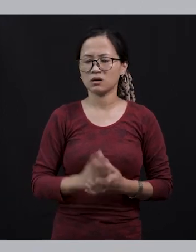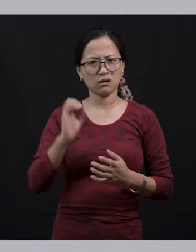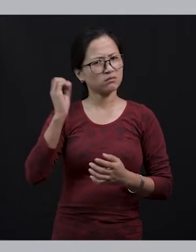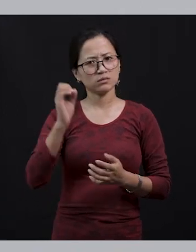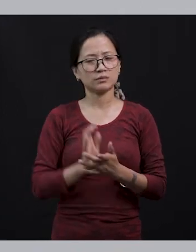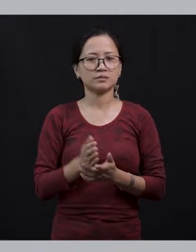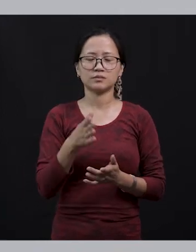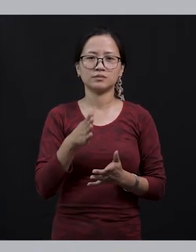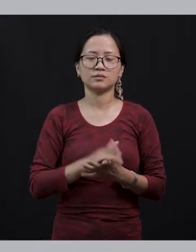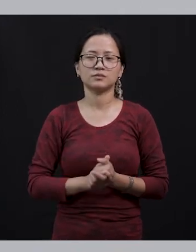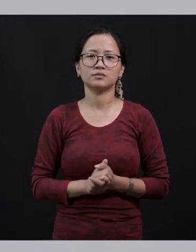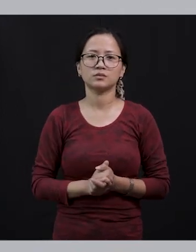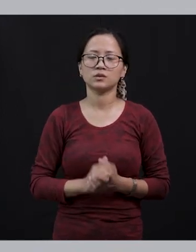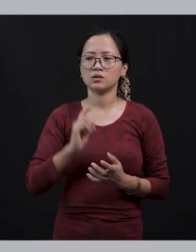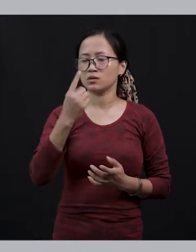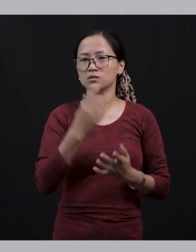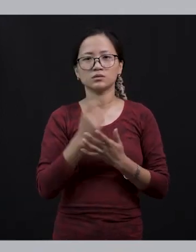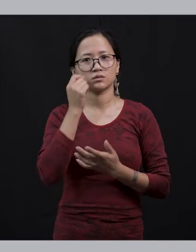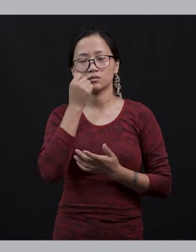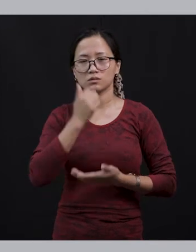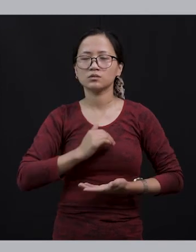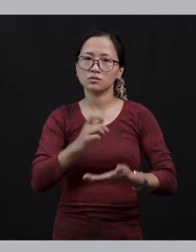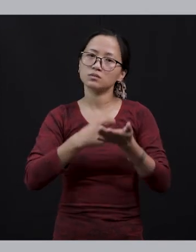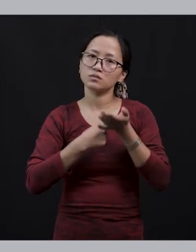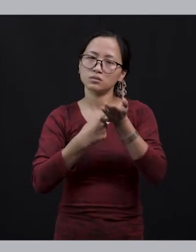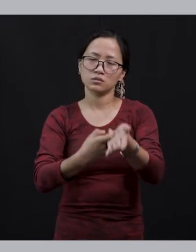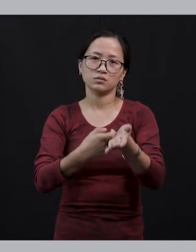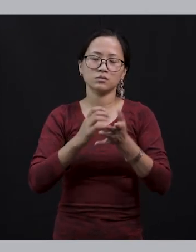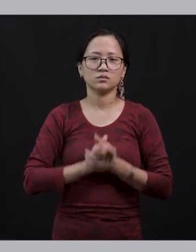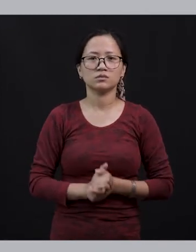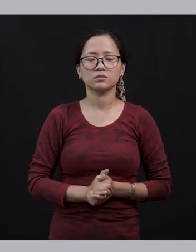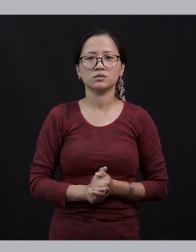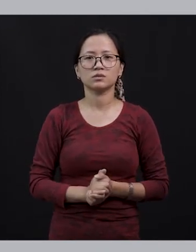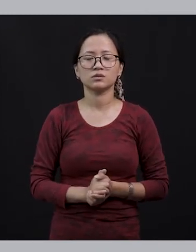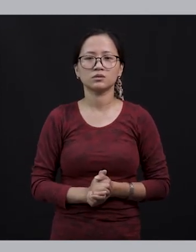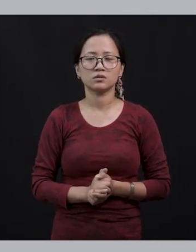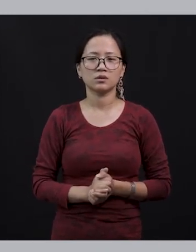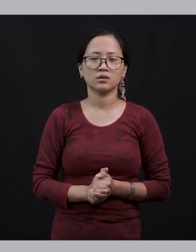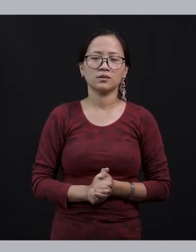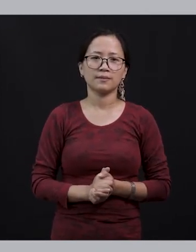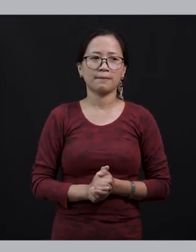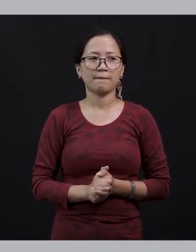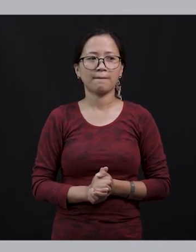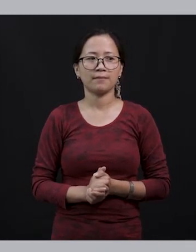organized in a sense that only the son would rule. So Iltumish was the son-in-law of Qutbuddin